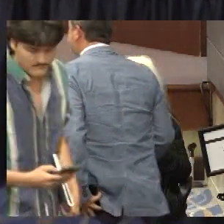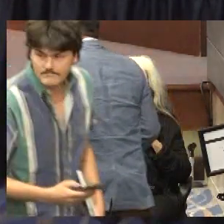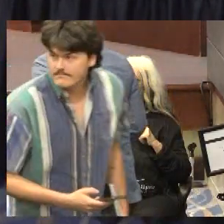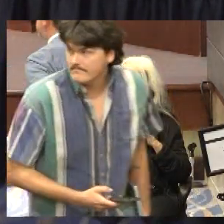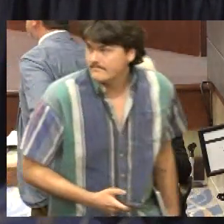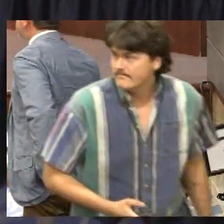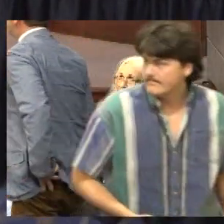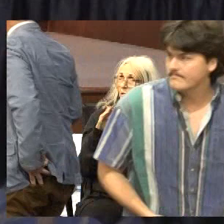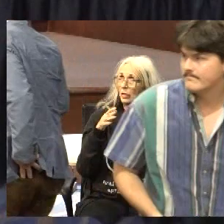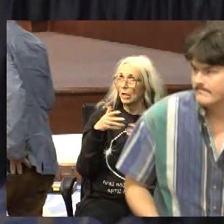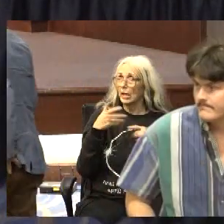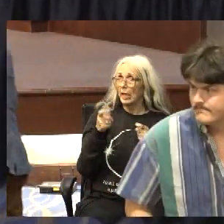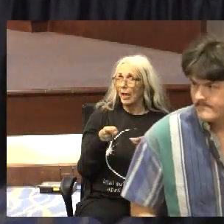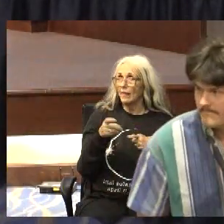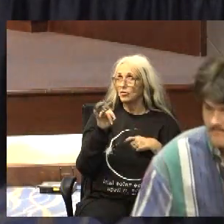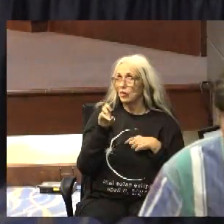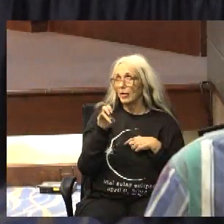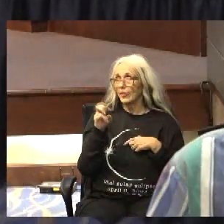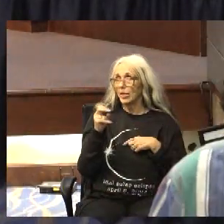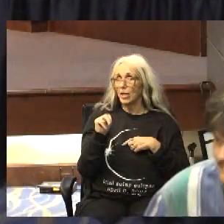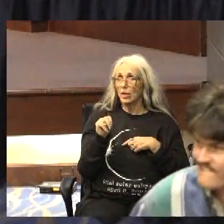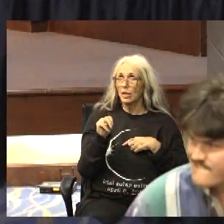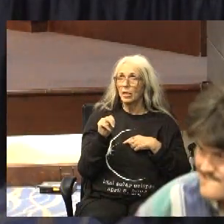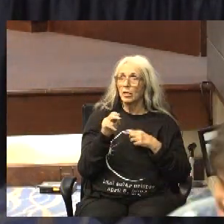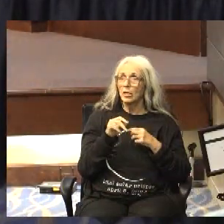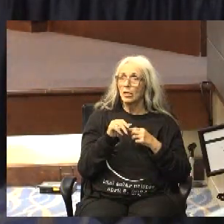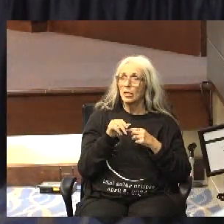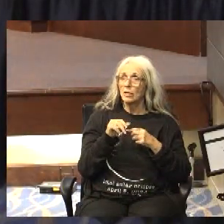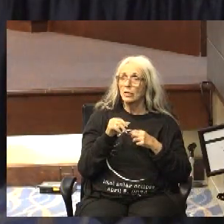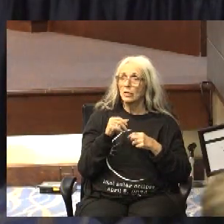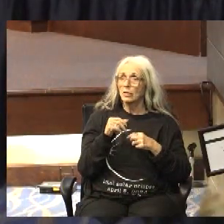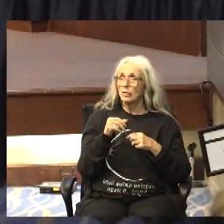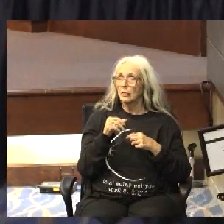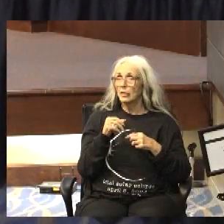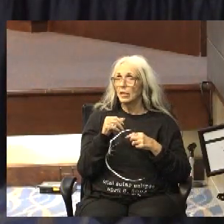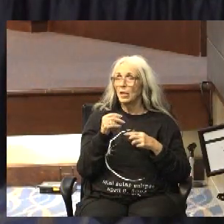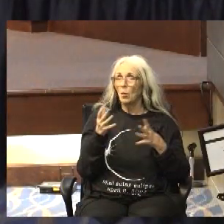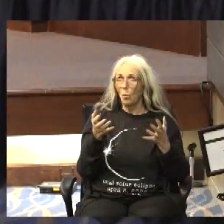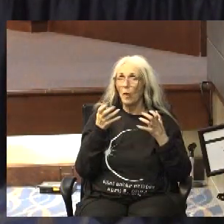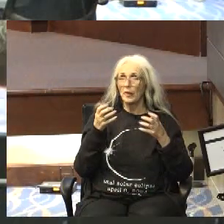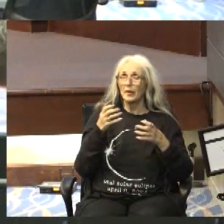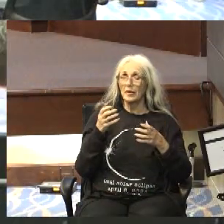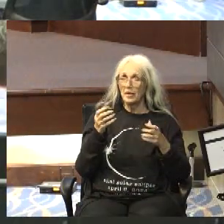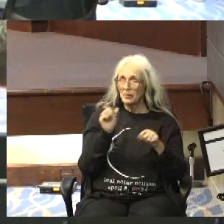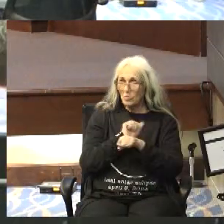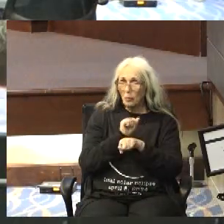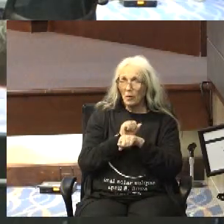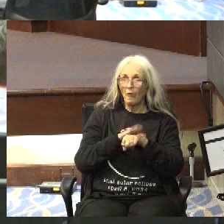I kind of gave Jonathan the marching orders to make it a party, and he decided to make it a really big party.